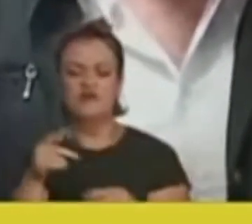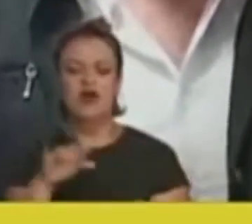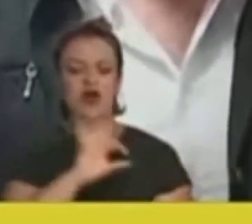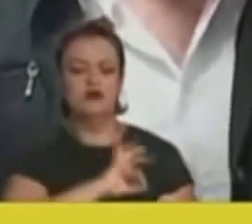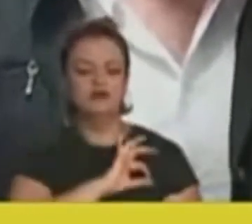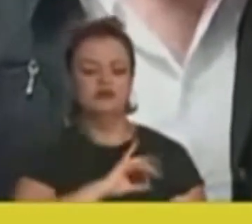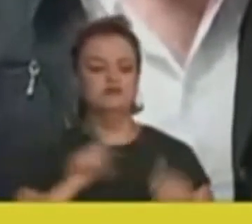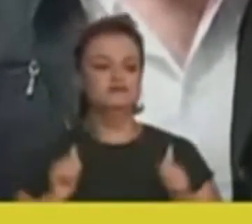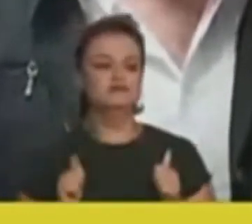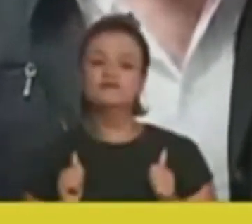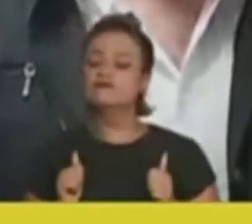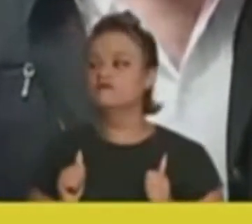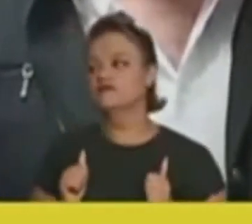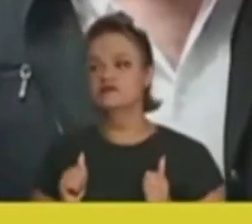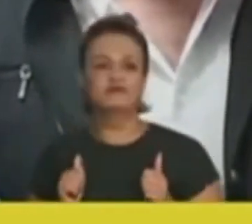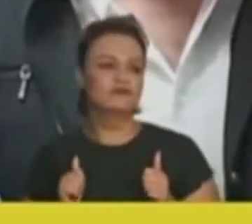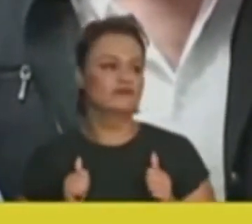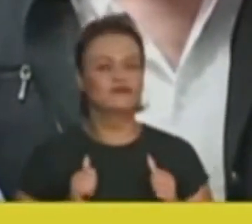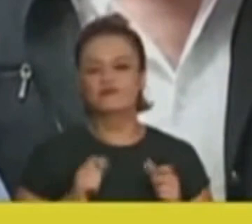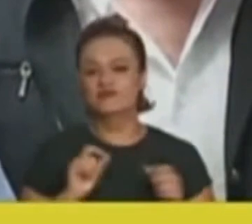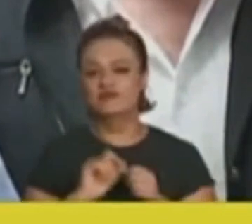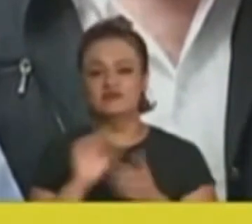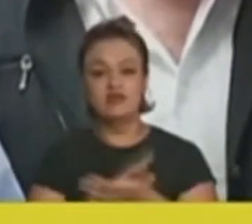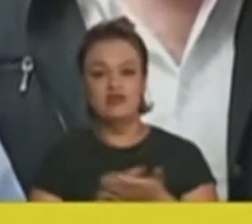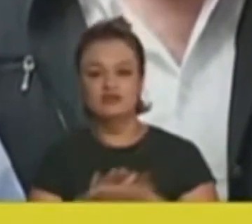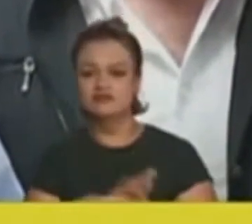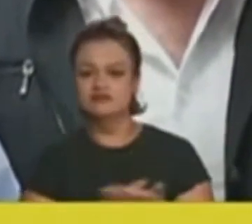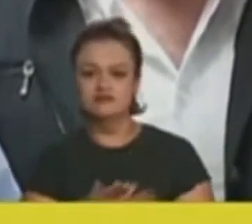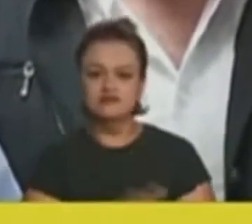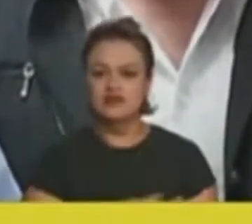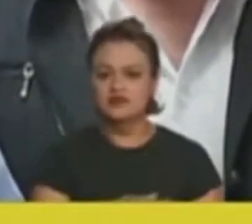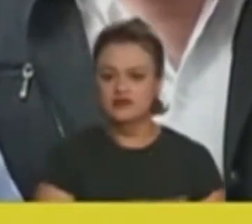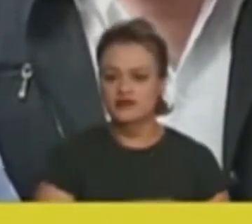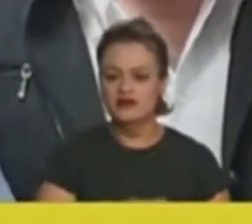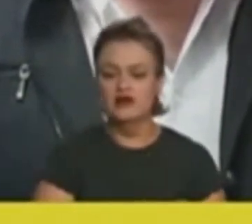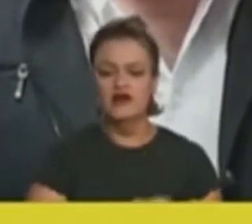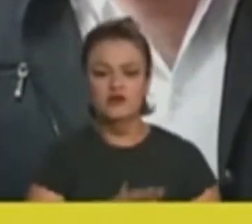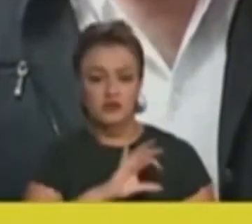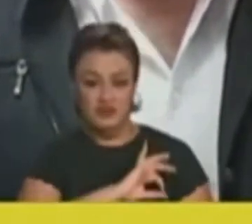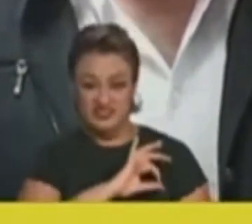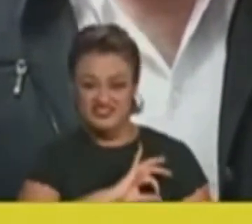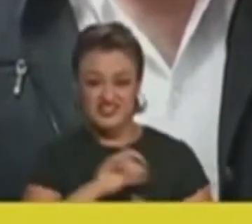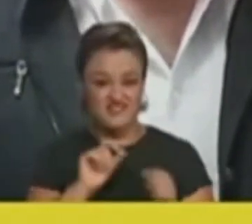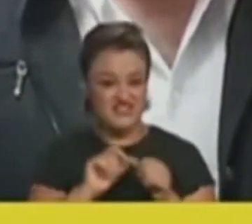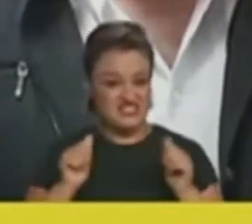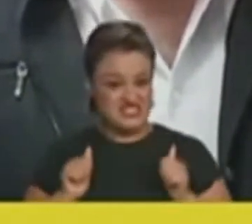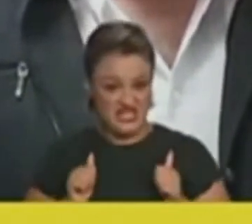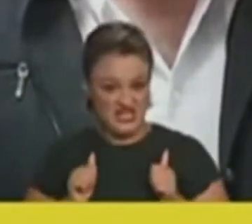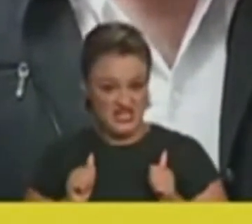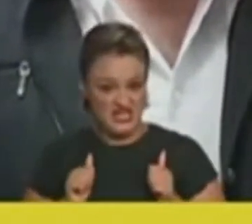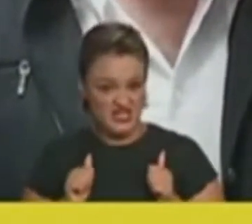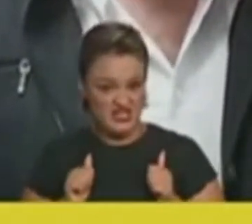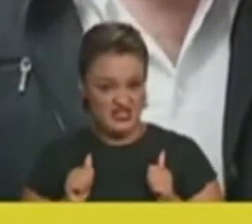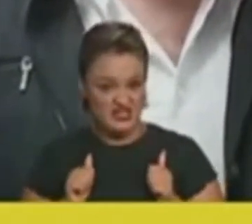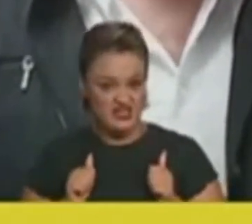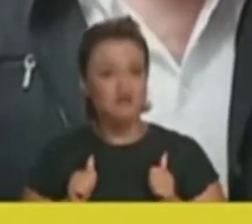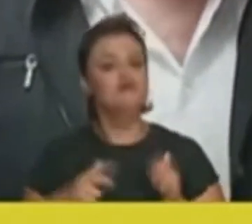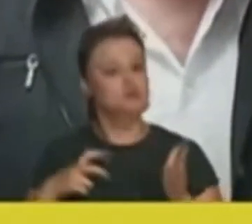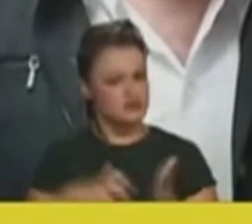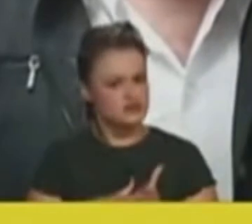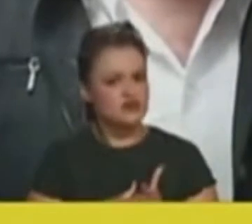Those police officers are not going to escape with impunity. They are not worth